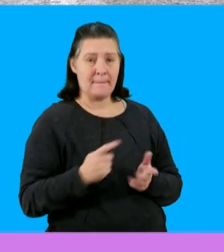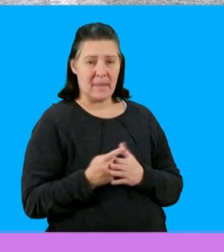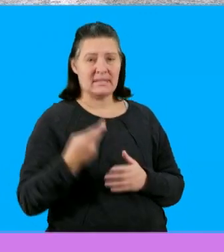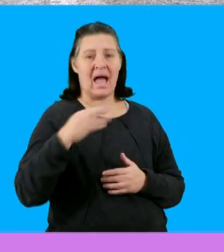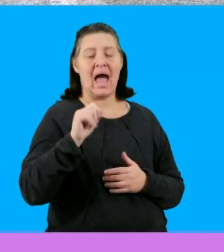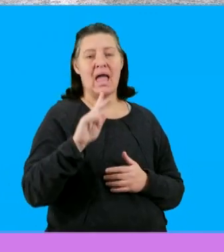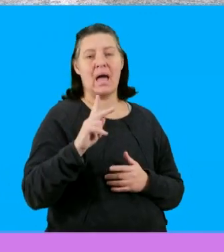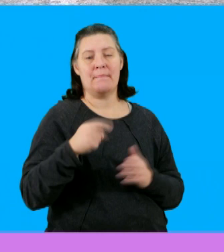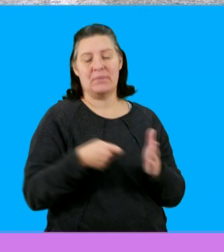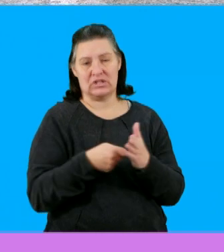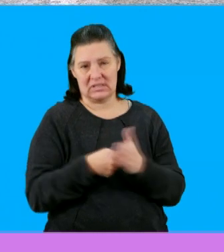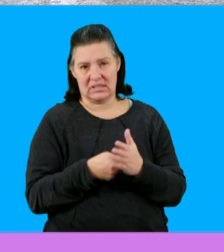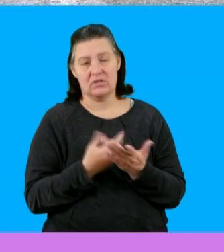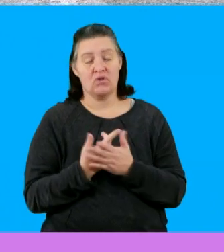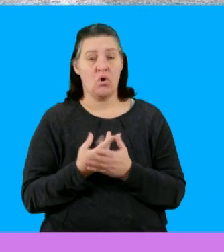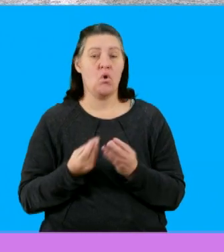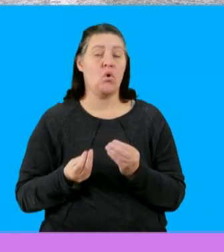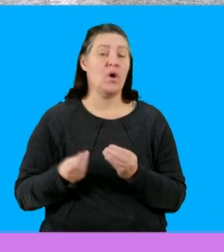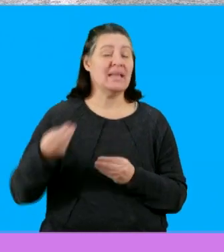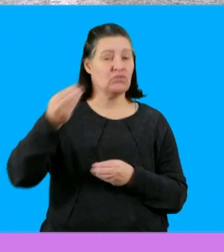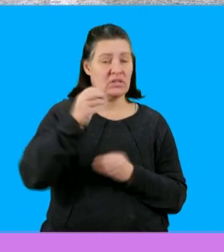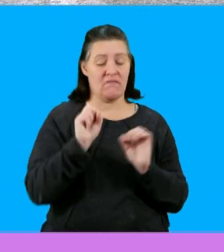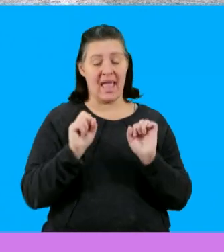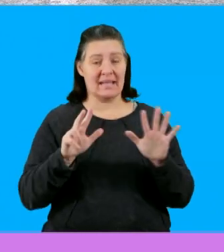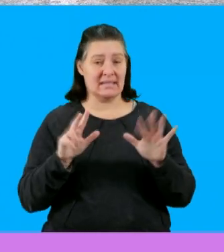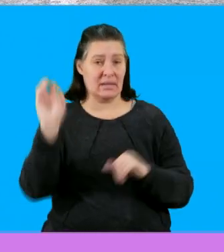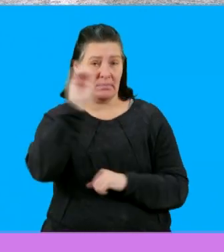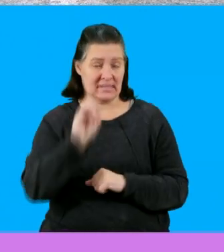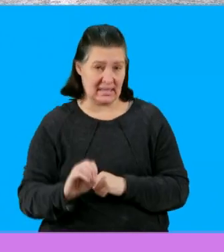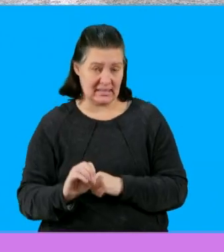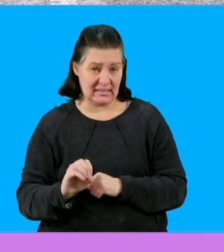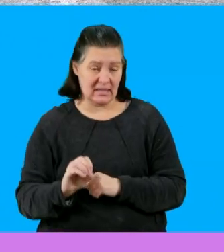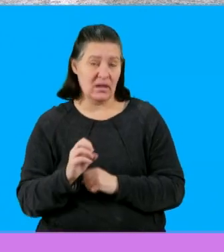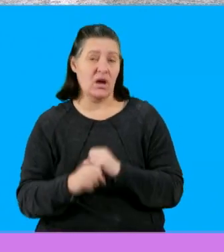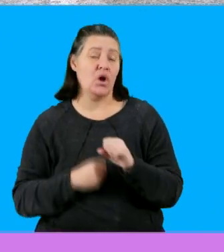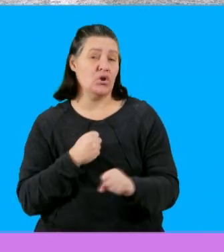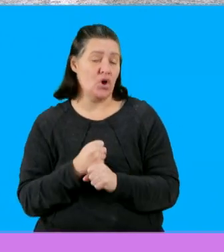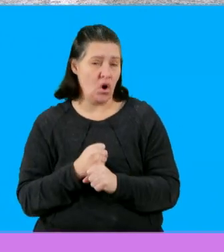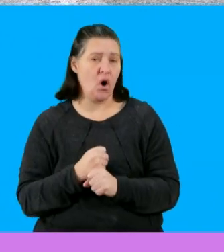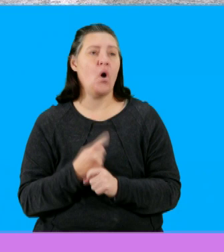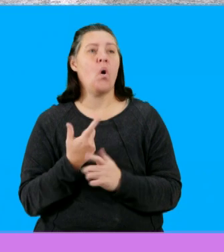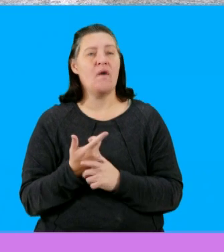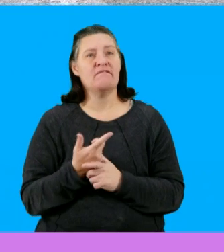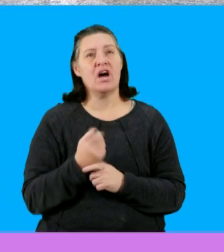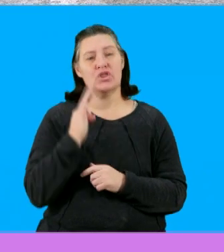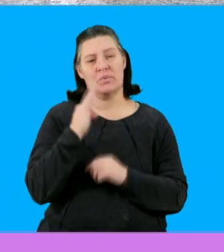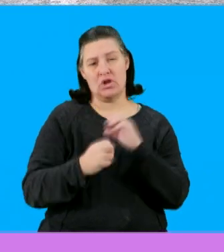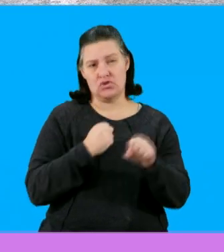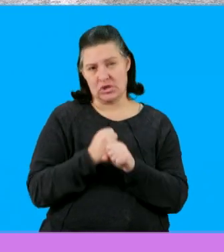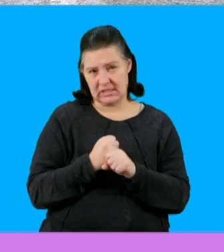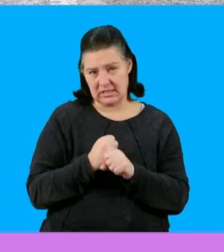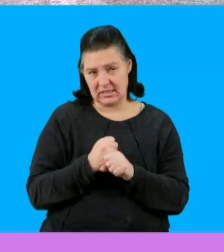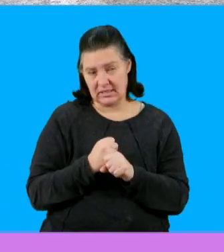remember, it's a hire purchase deal, right? So therefore, interest of 18% per year is charged for a period of 3